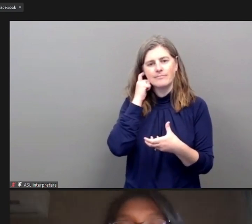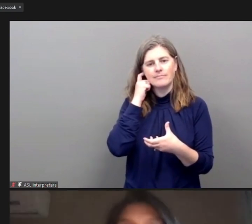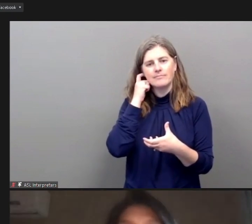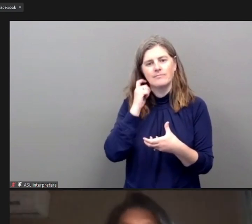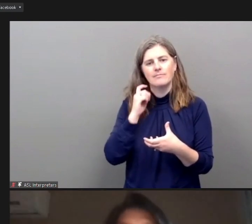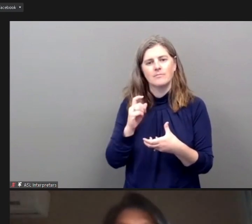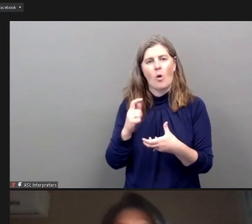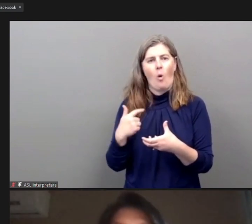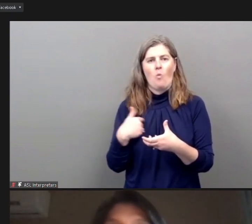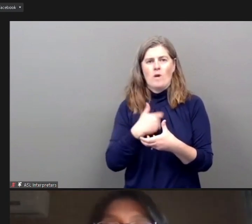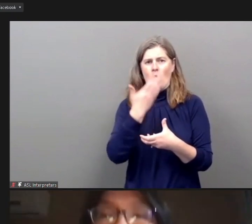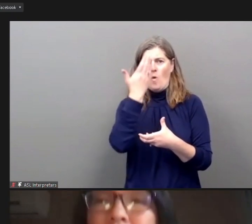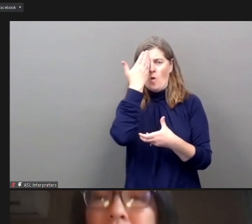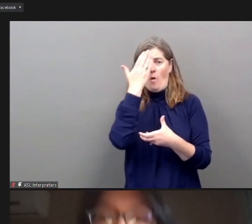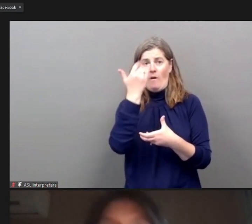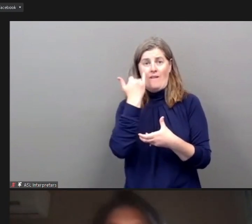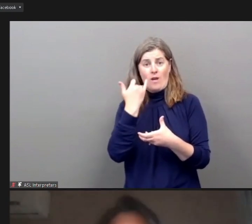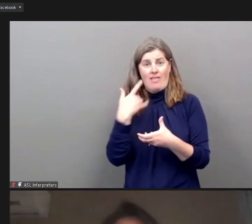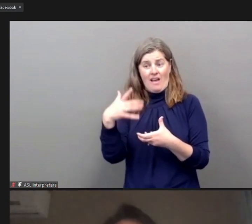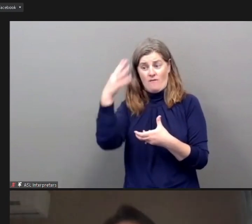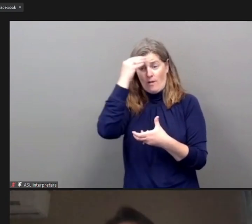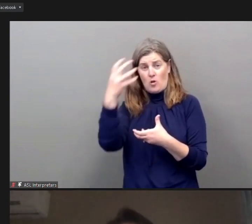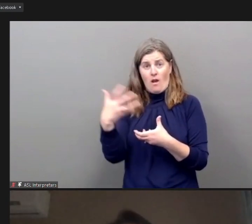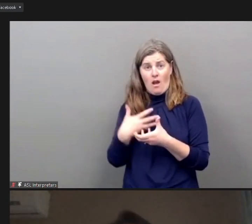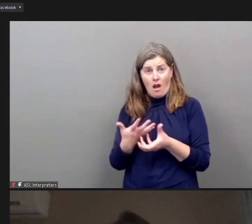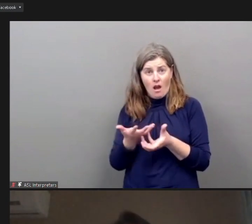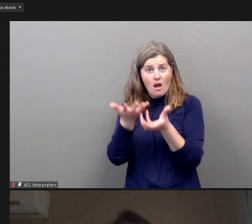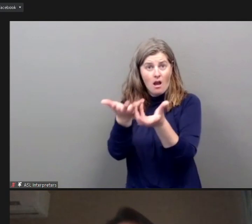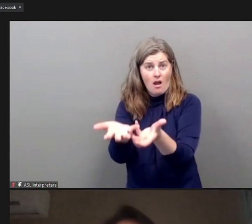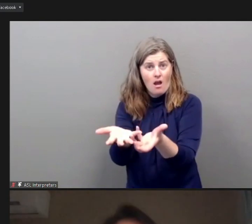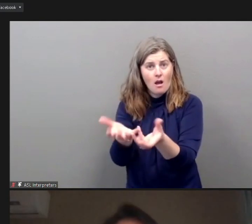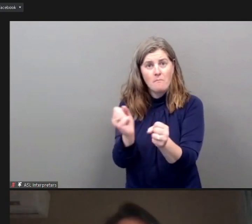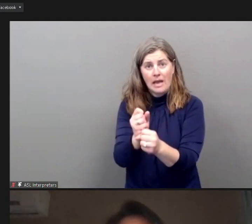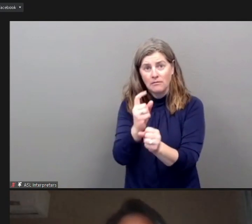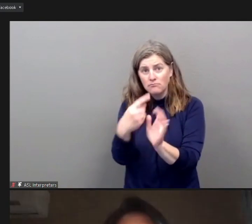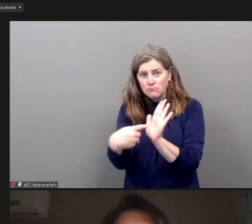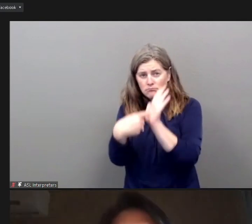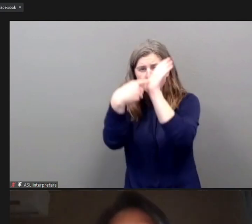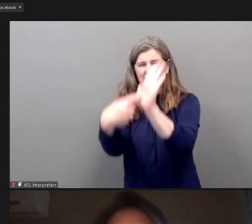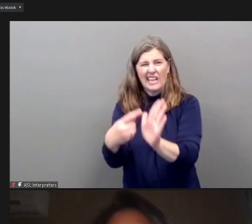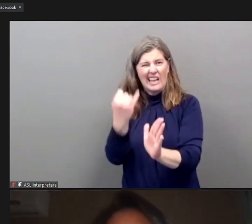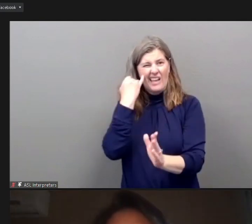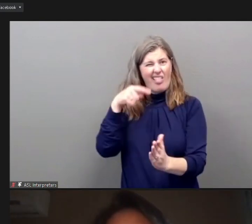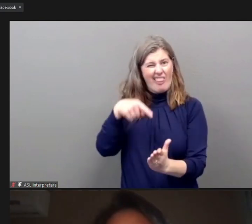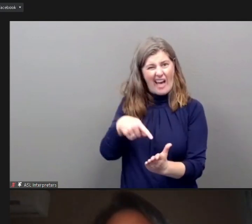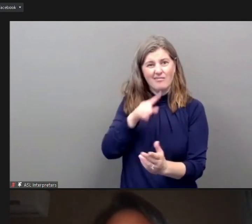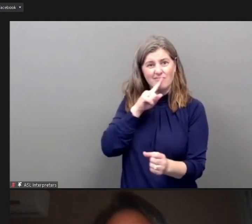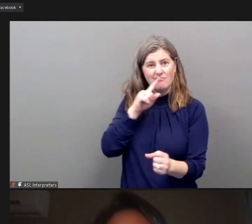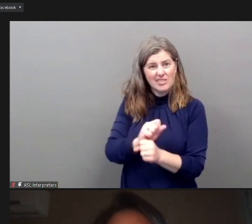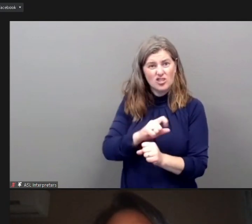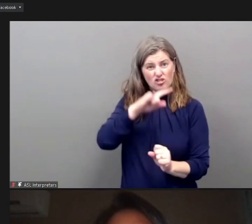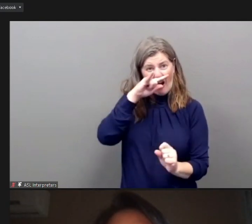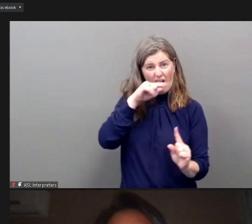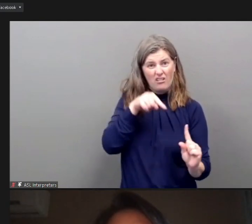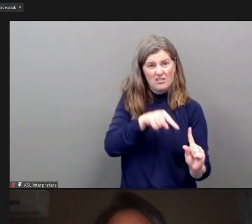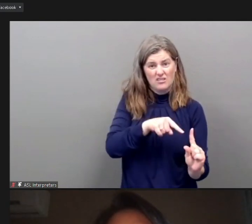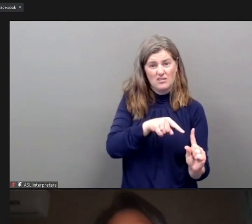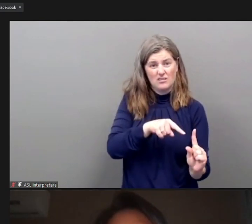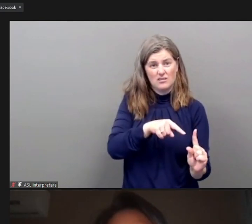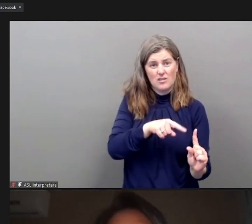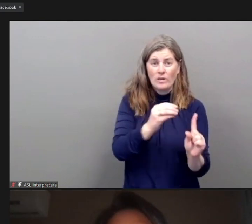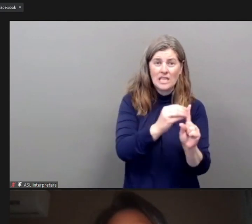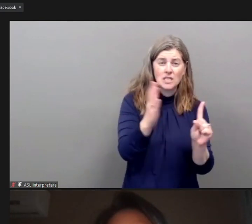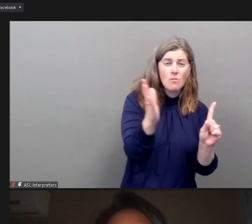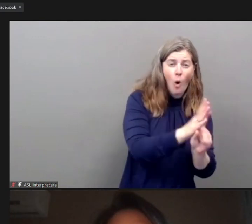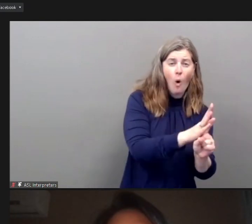we don't know when we report that data out, we're not making a statement there as to whether that child was exposed